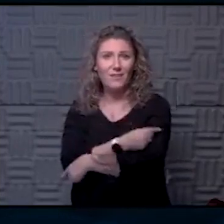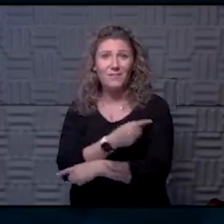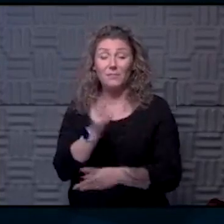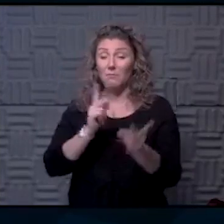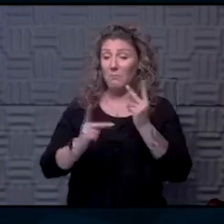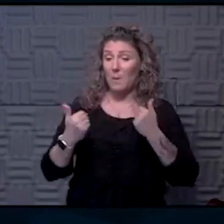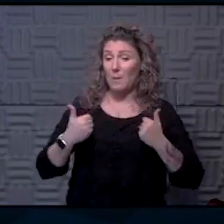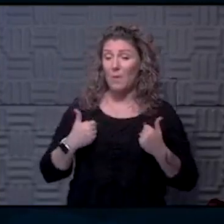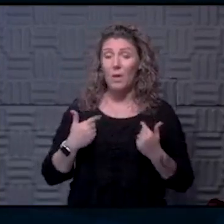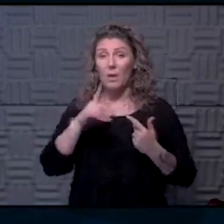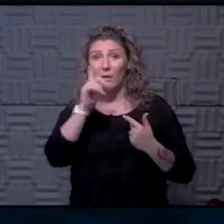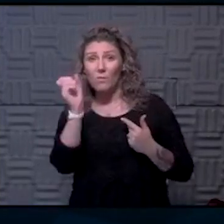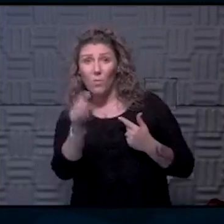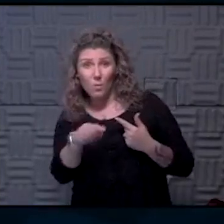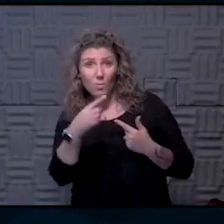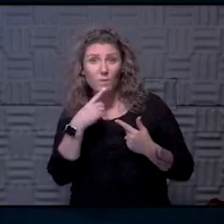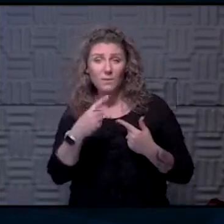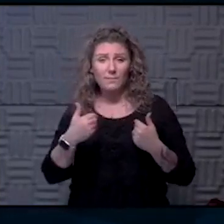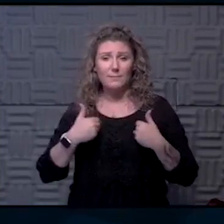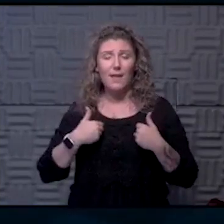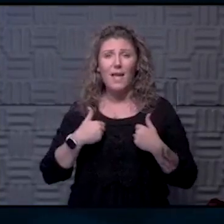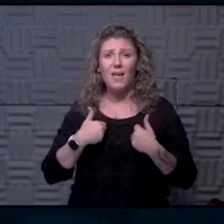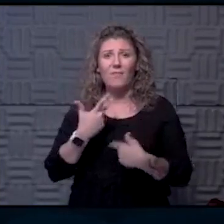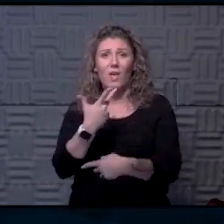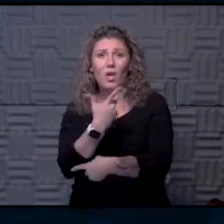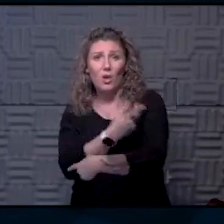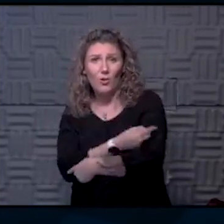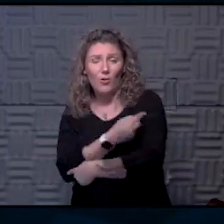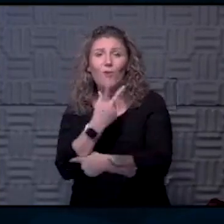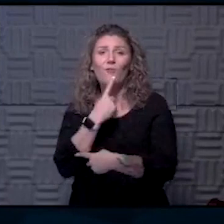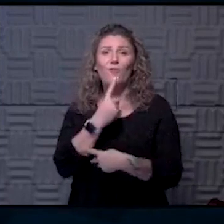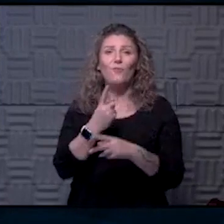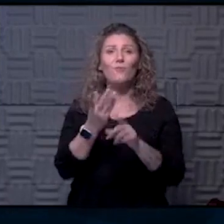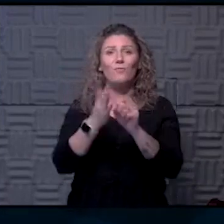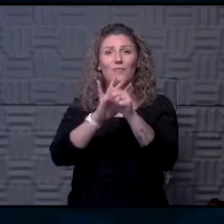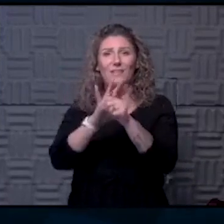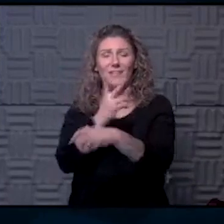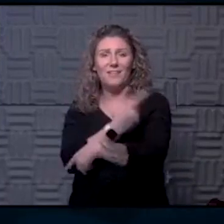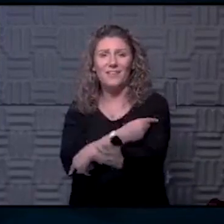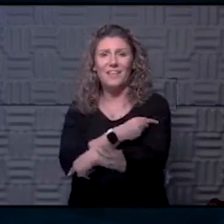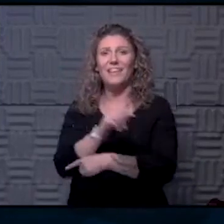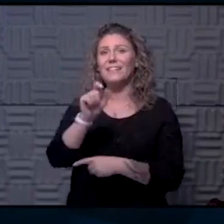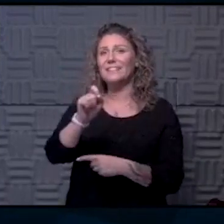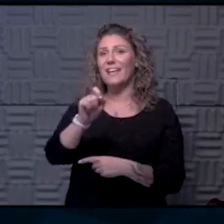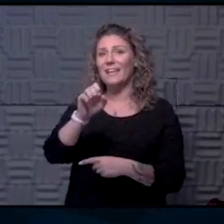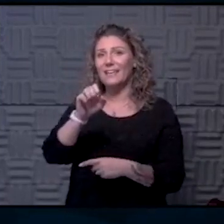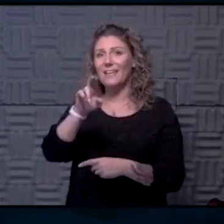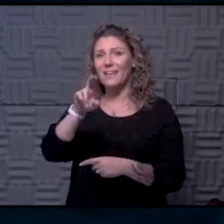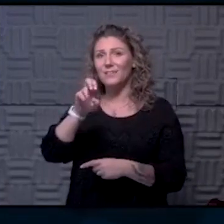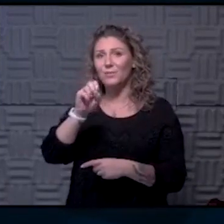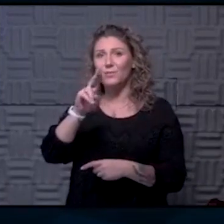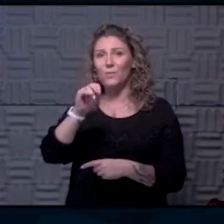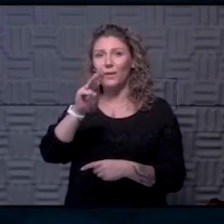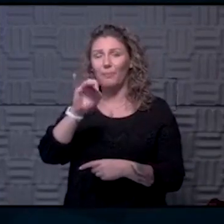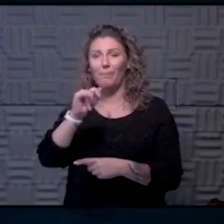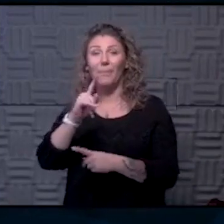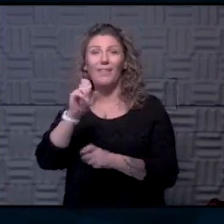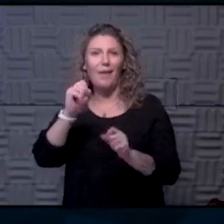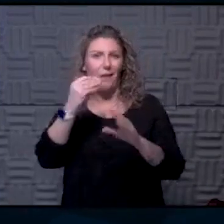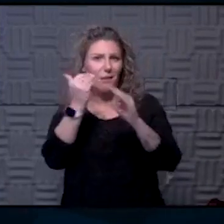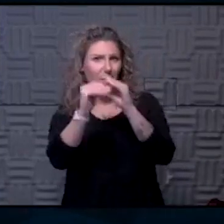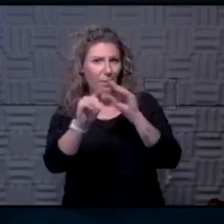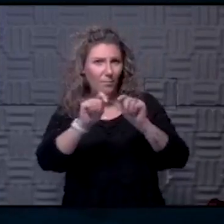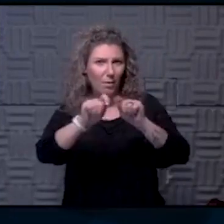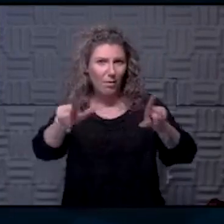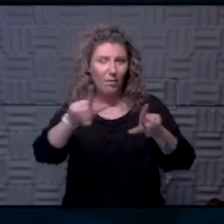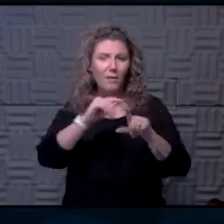have a COVID vaccine at snco.us email that people can email into. We also have a phone